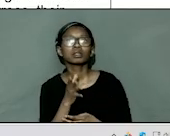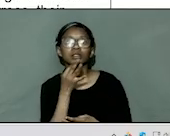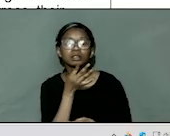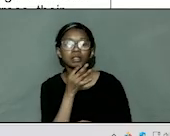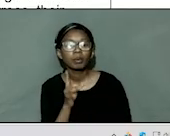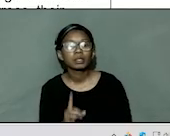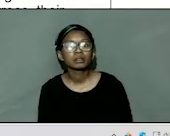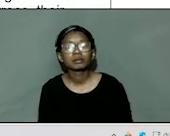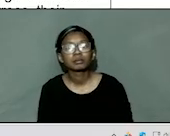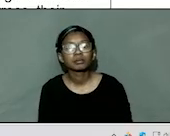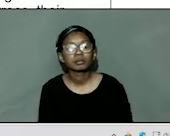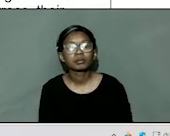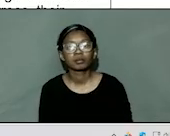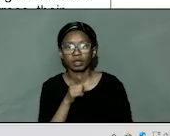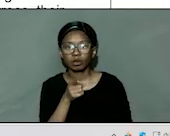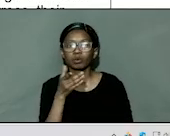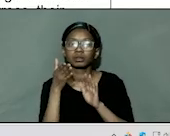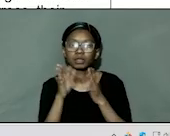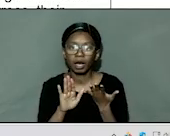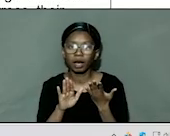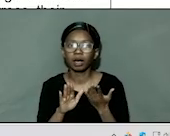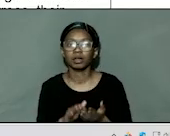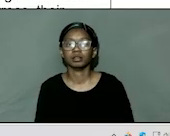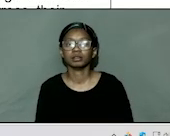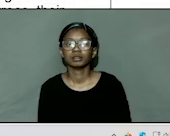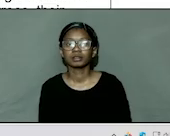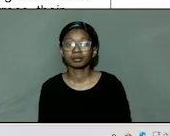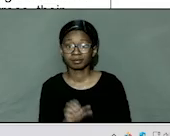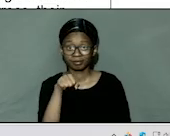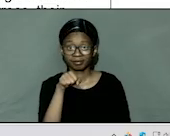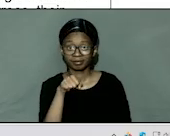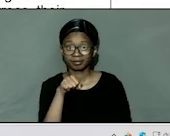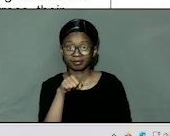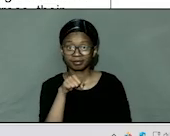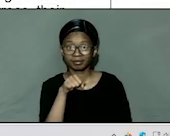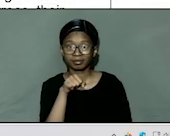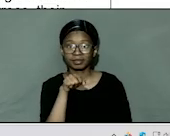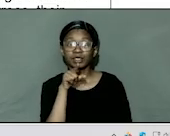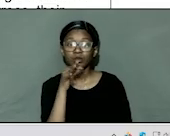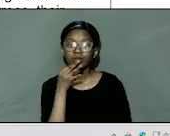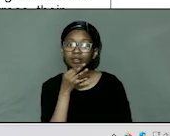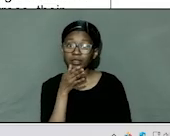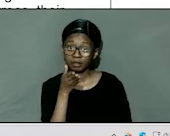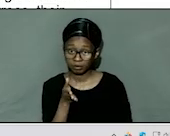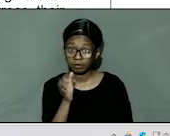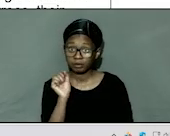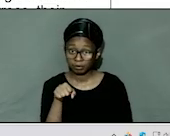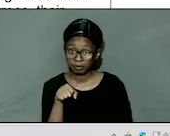what? You die. Ne? You say that.